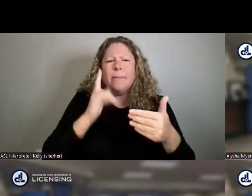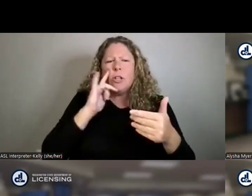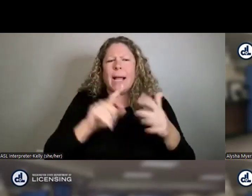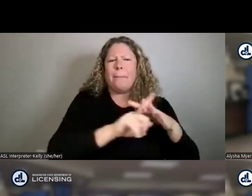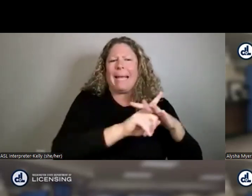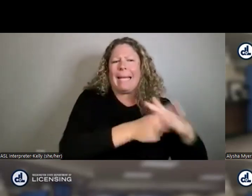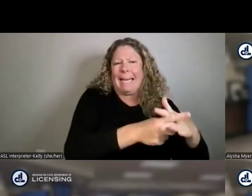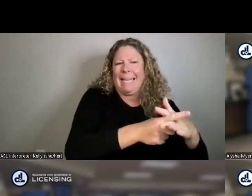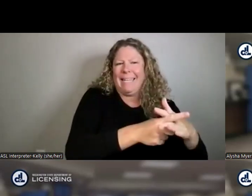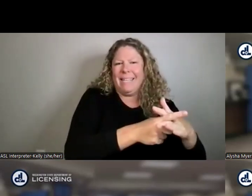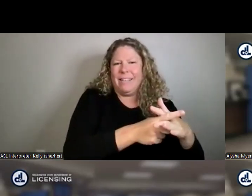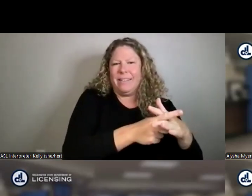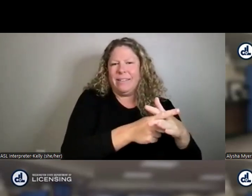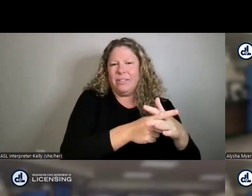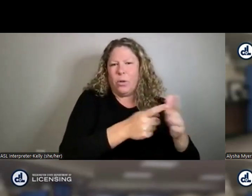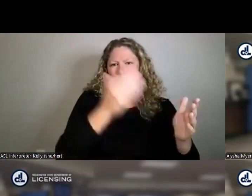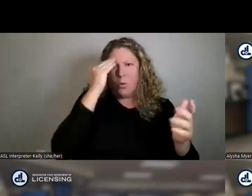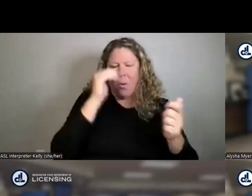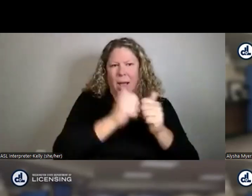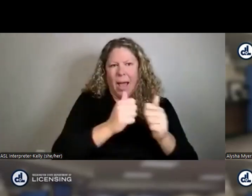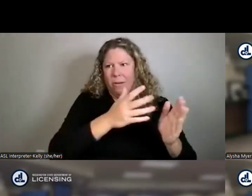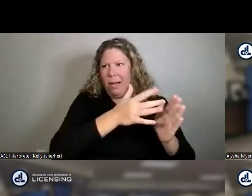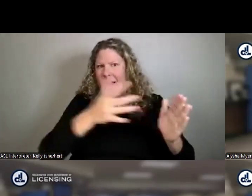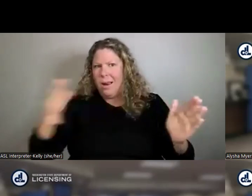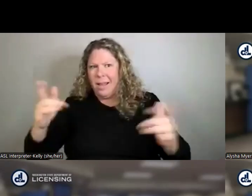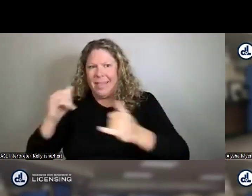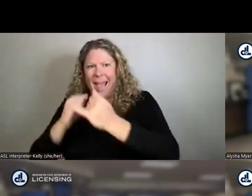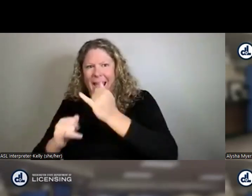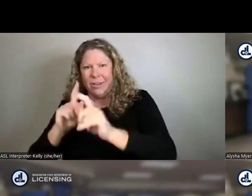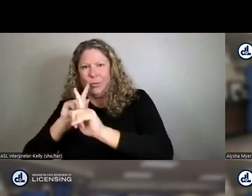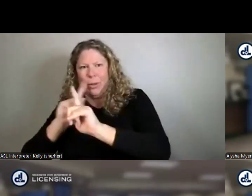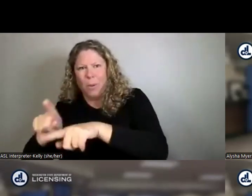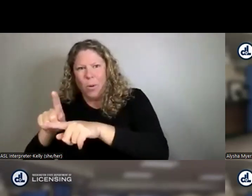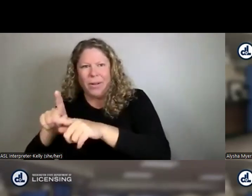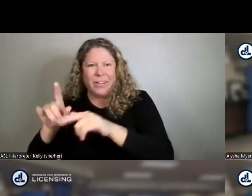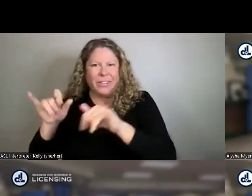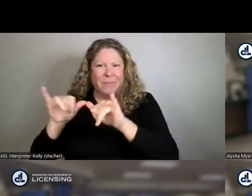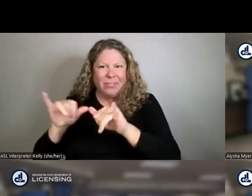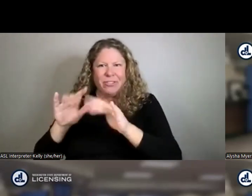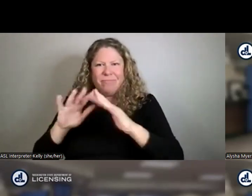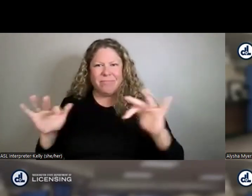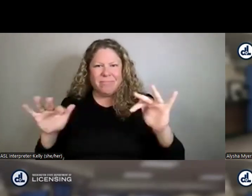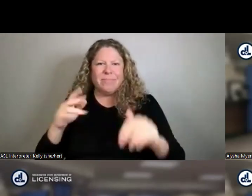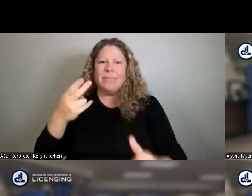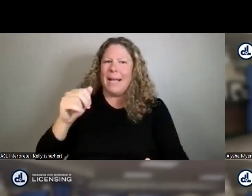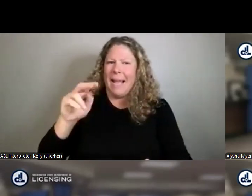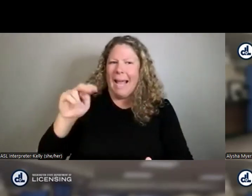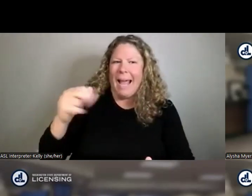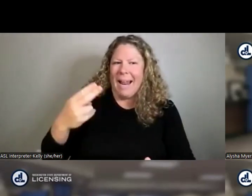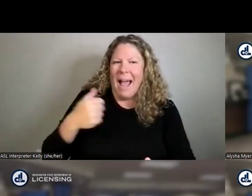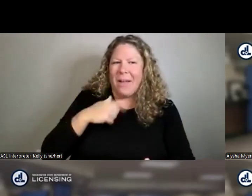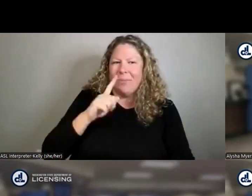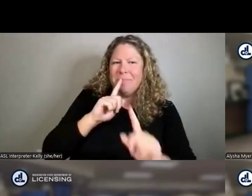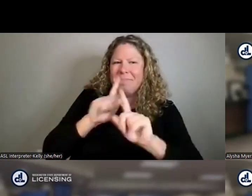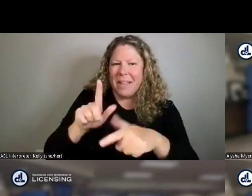for reporting on these key results and metrics. Oh, I'll take that one. And then I would love for